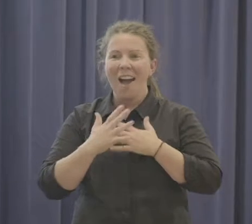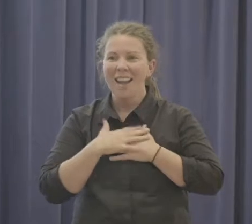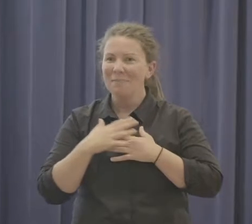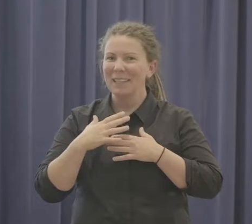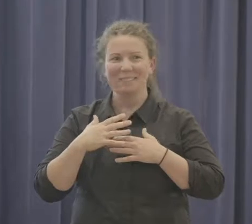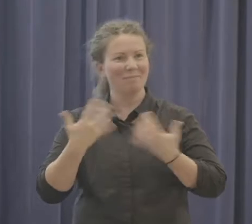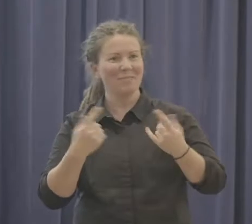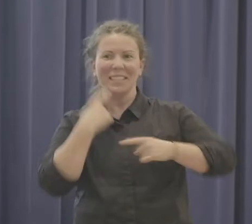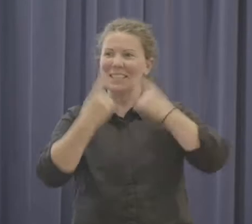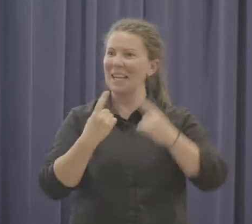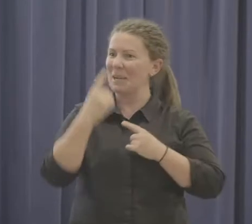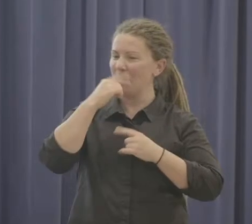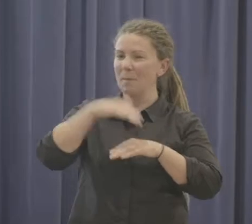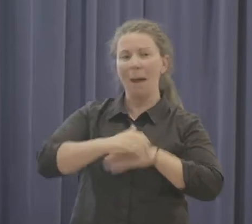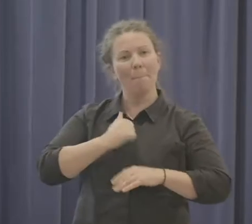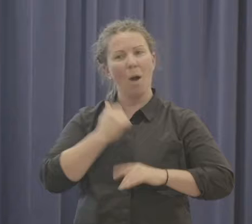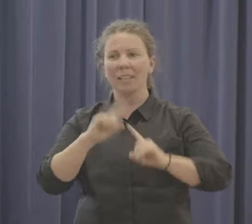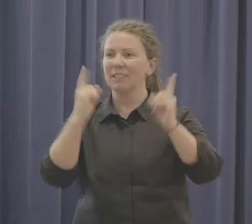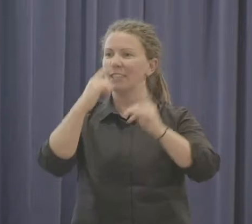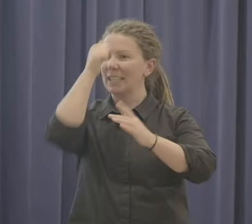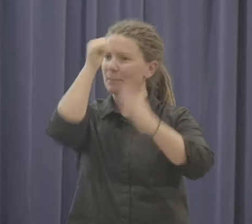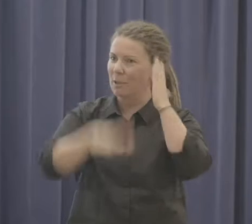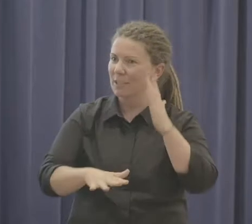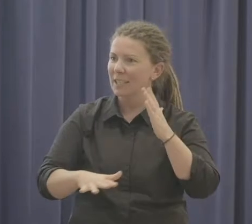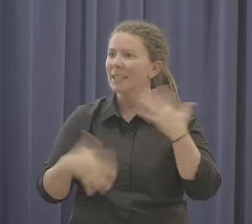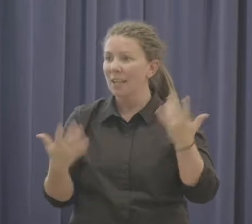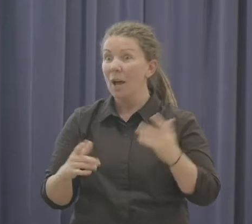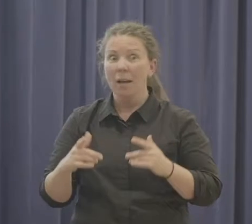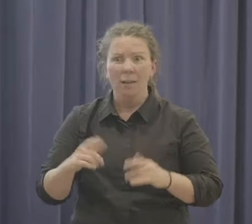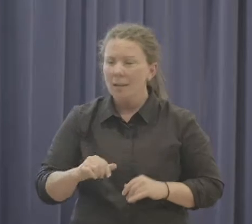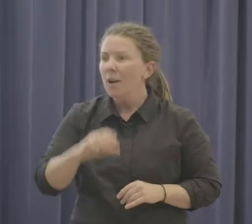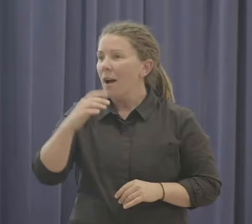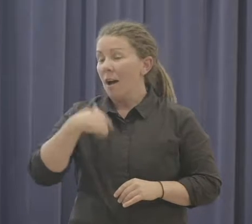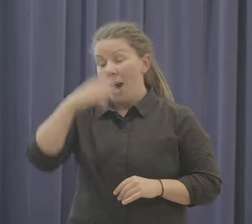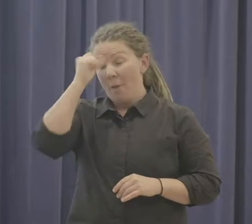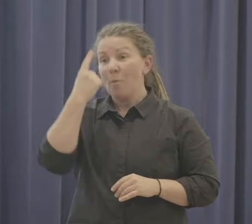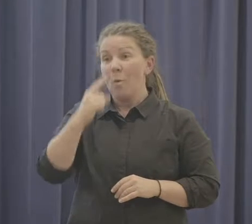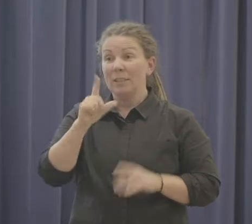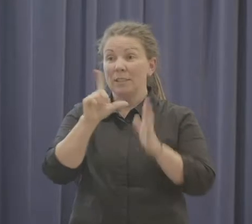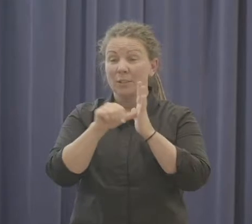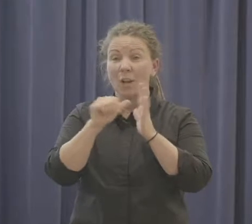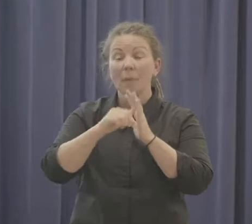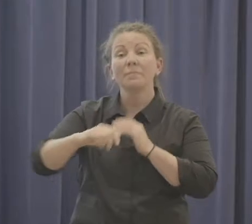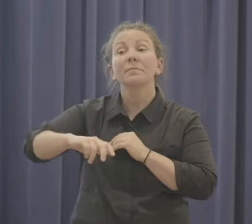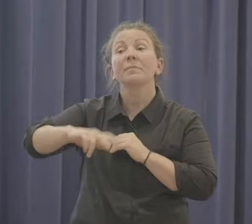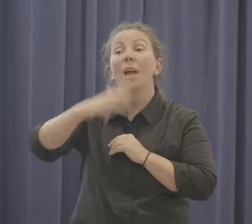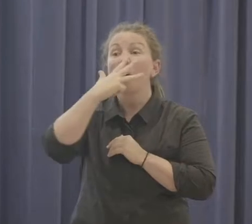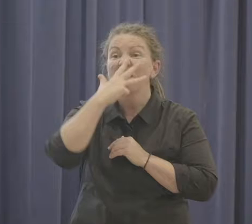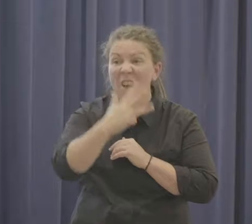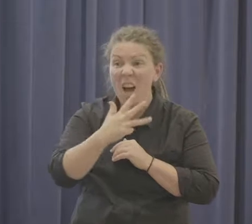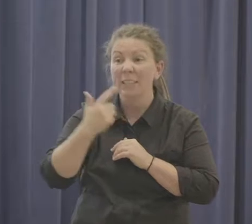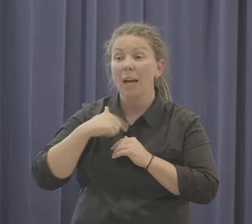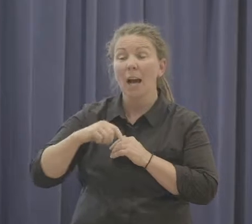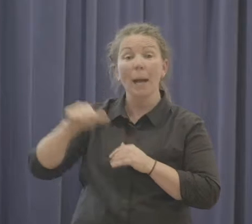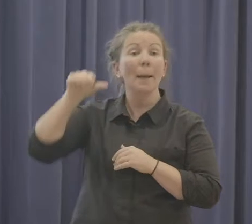I love being able to tell people about my different experiences, including the one on my 9th birthday when I accidentally swam in the ocean with my